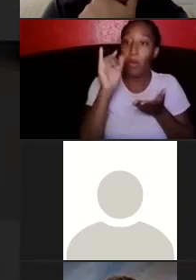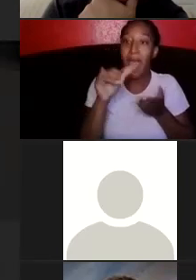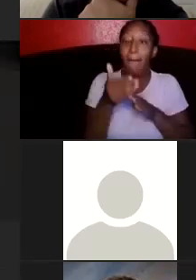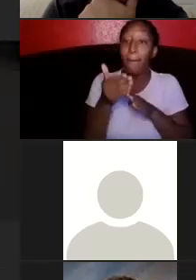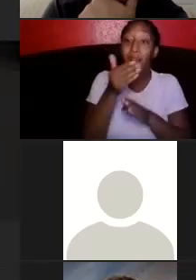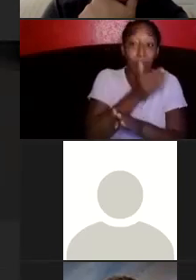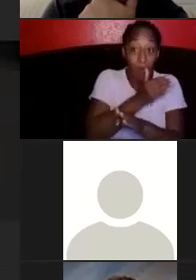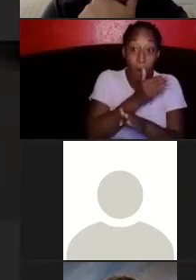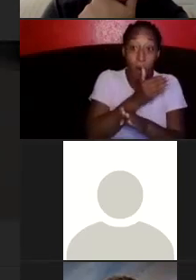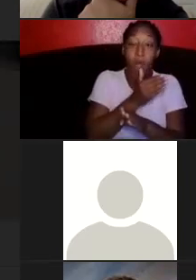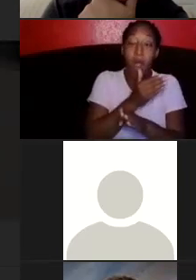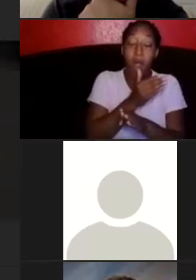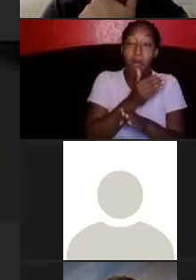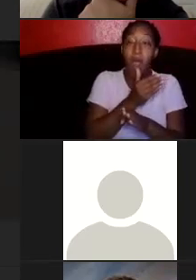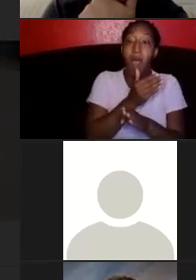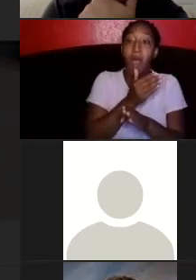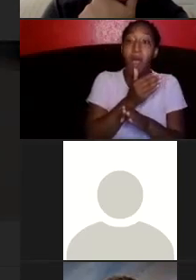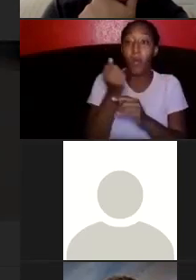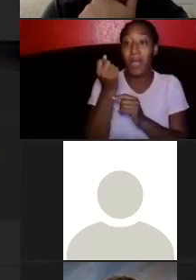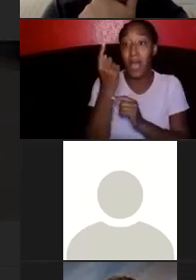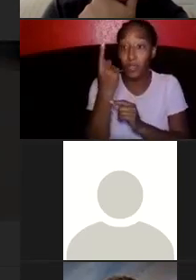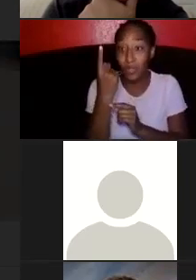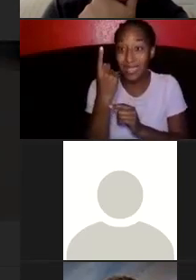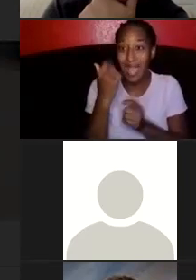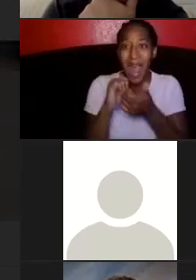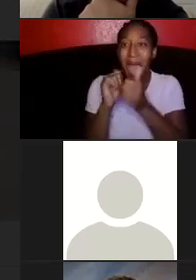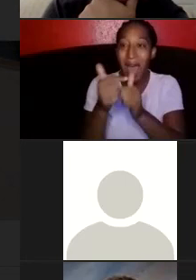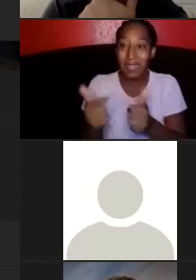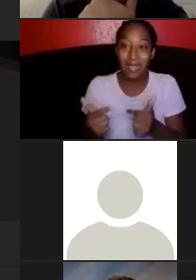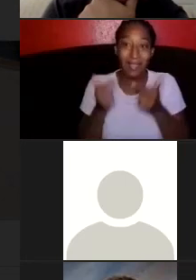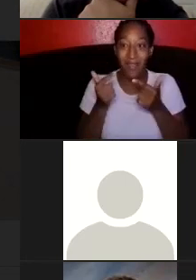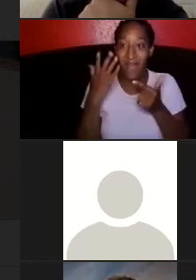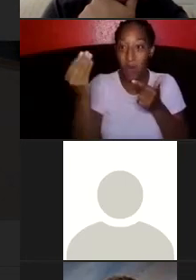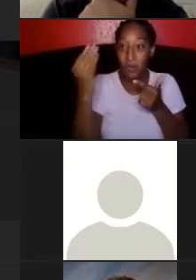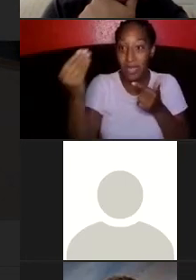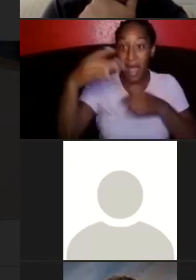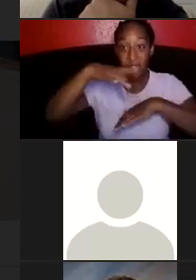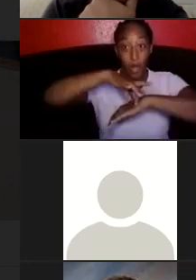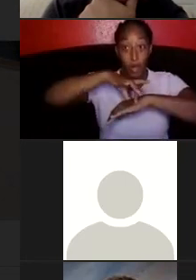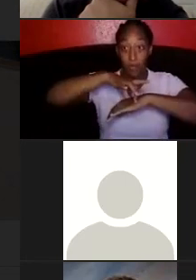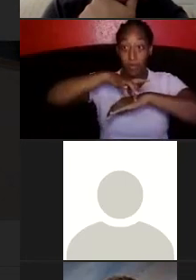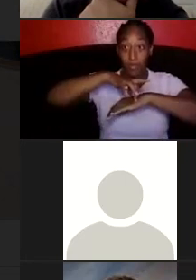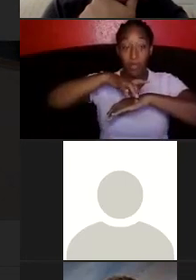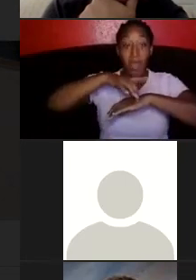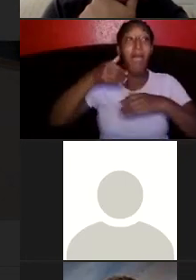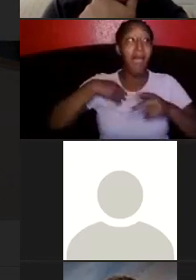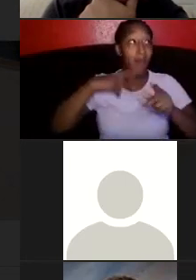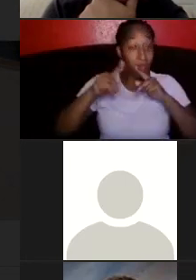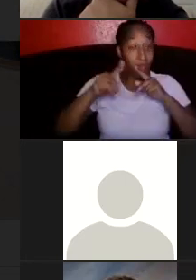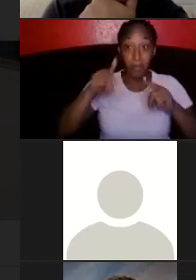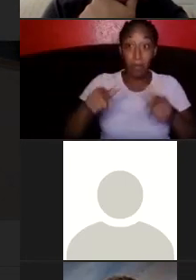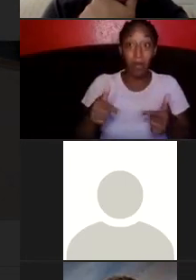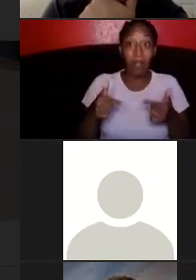permanently in somewhere else besides planet Earth. So there are people that are living on the International